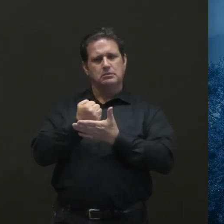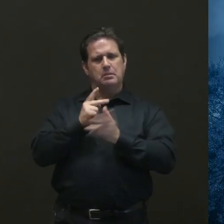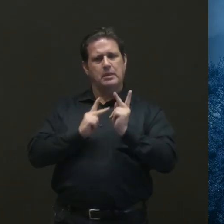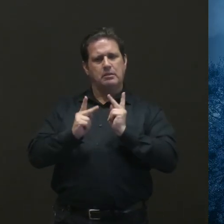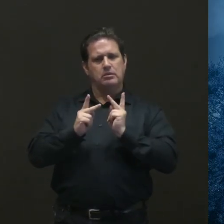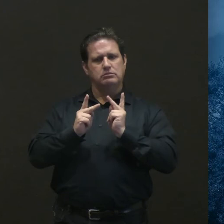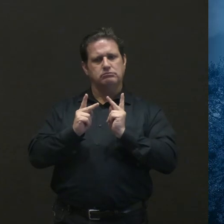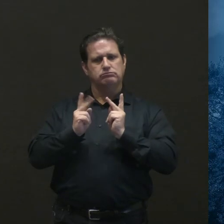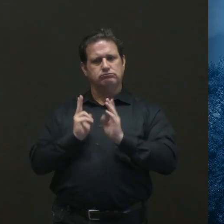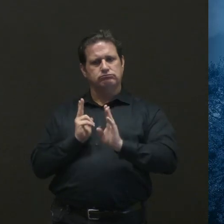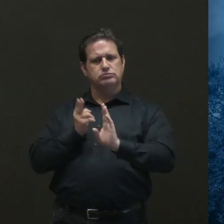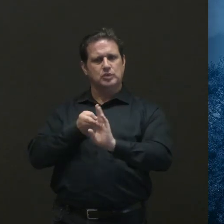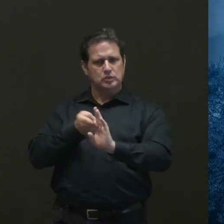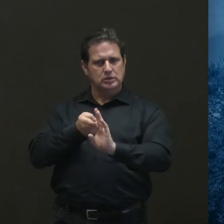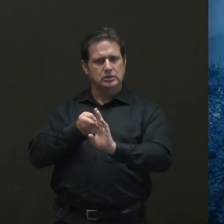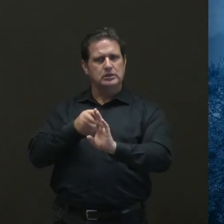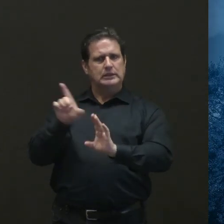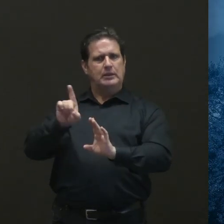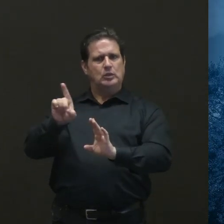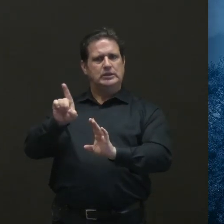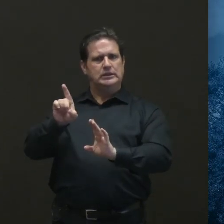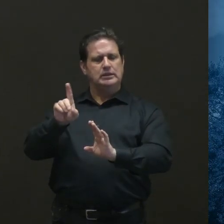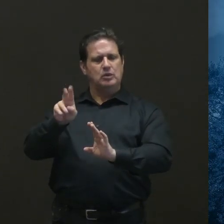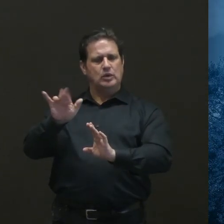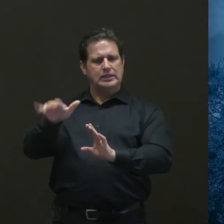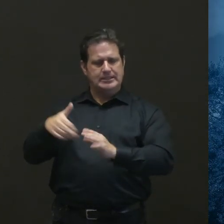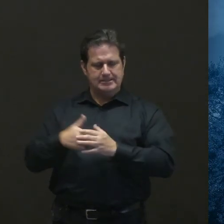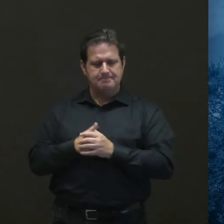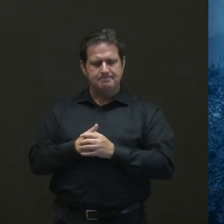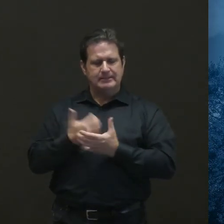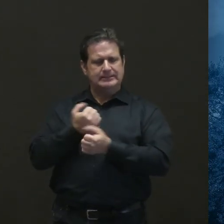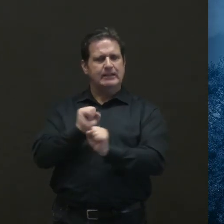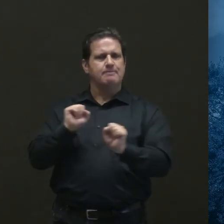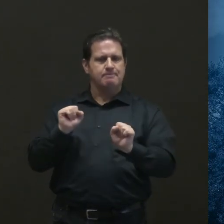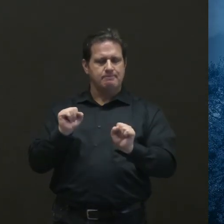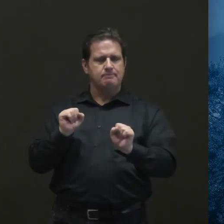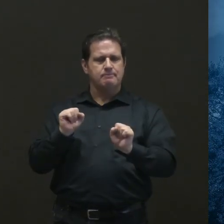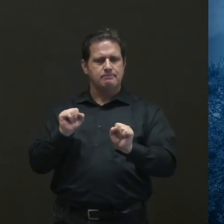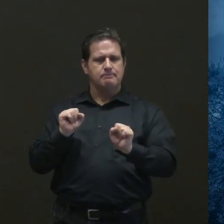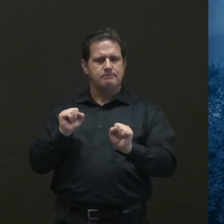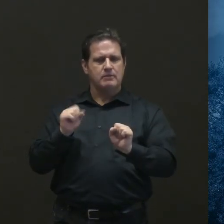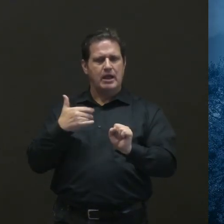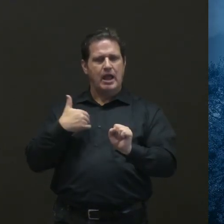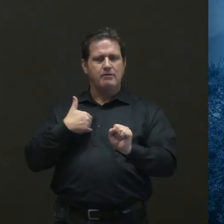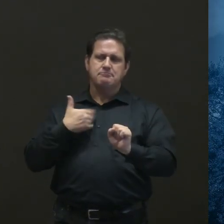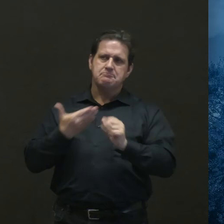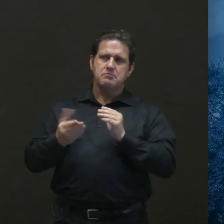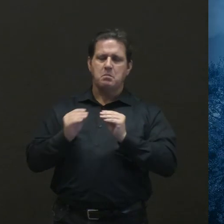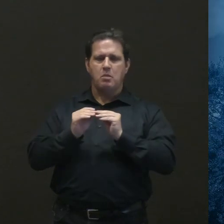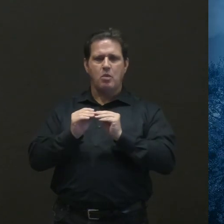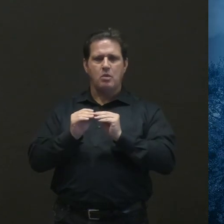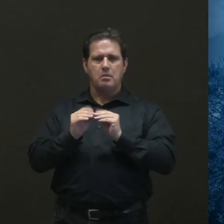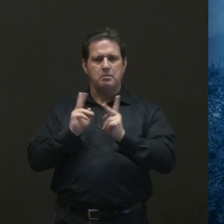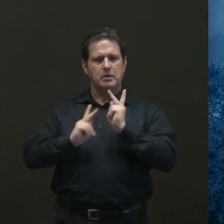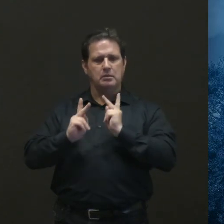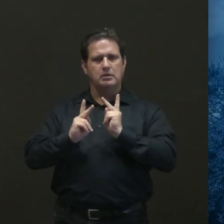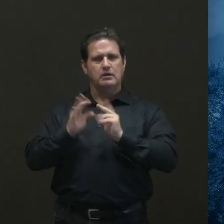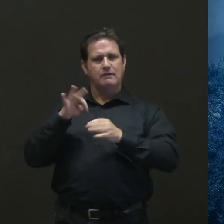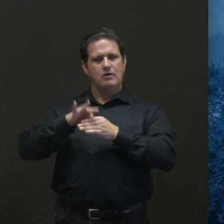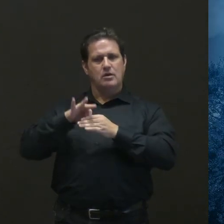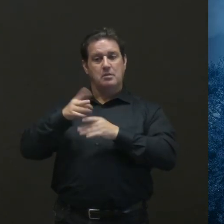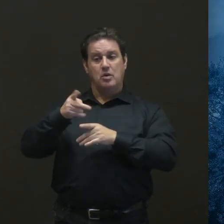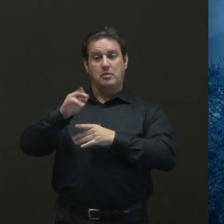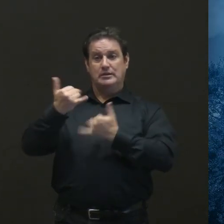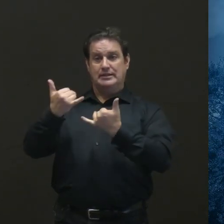people to participate in the democracy in a safe way. And we'll have probably more people that have voted in the